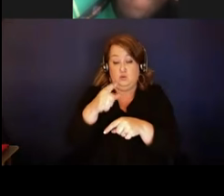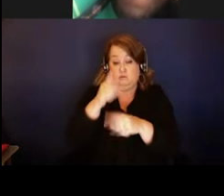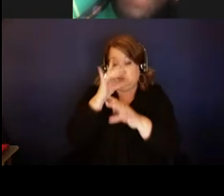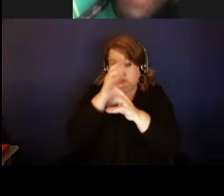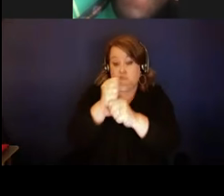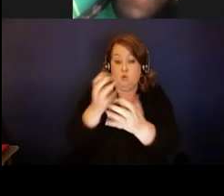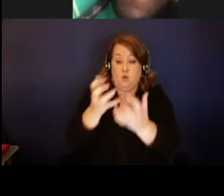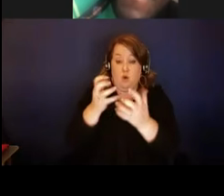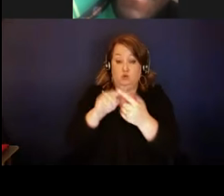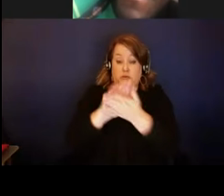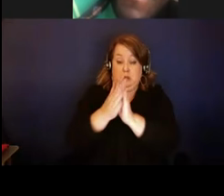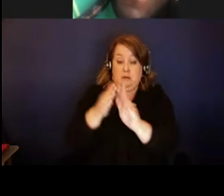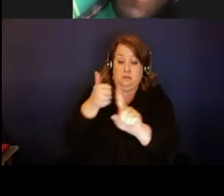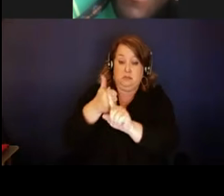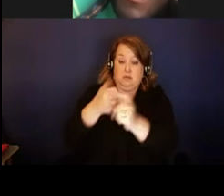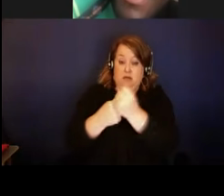self-advocacy?